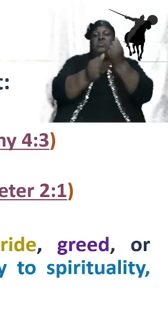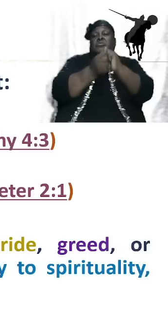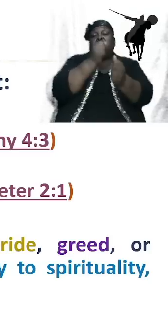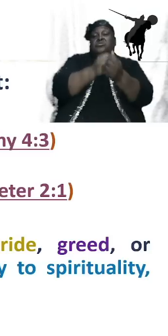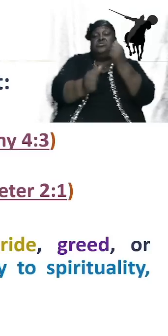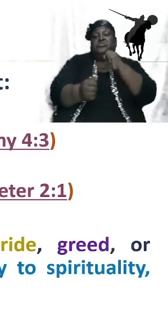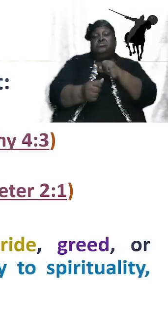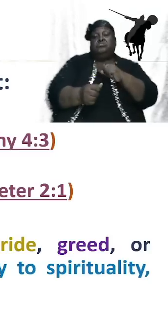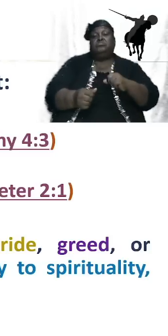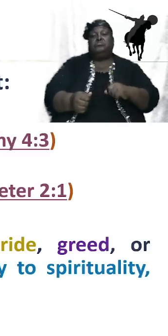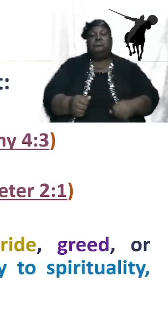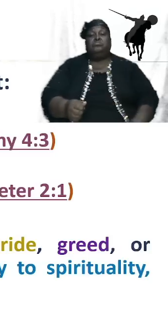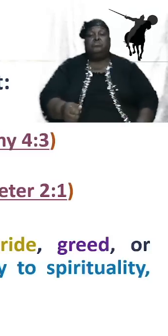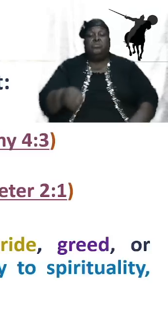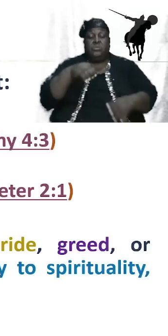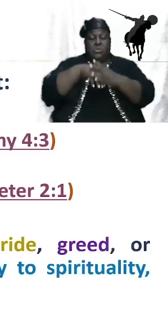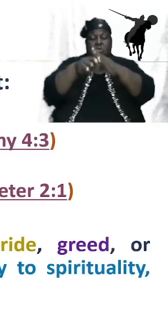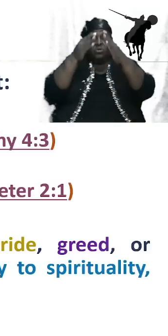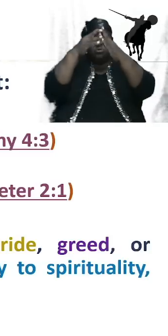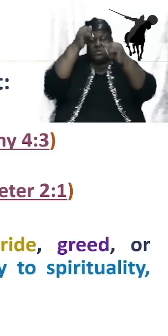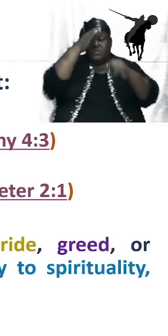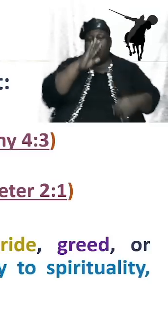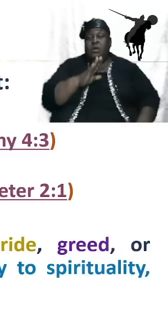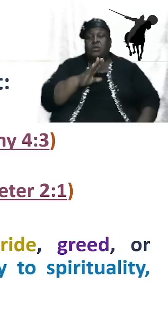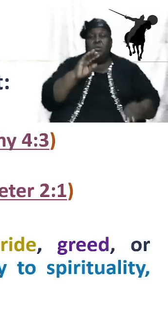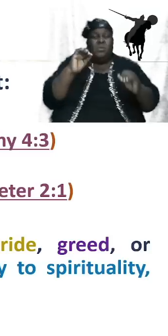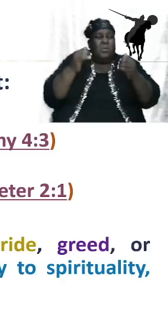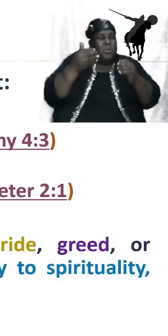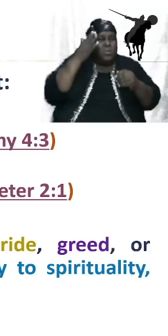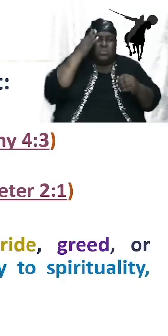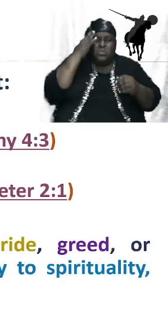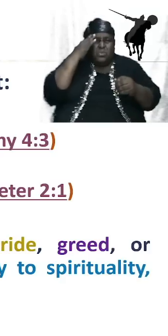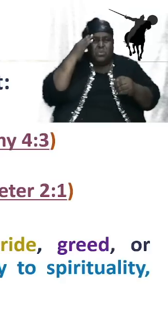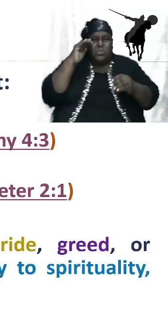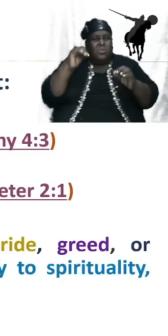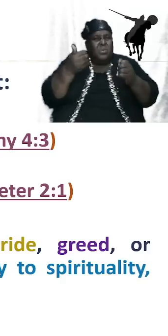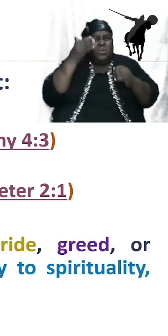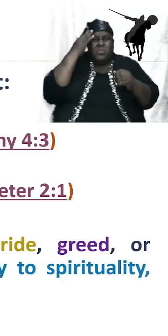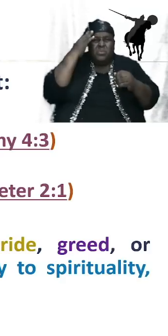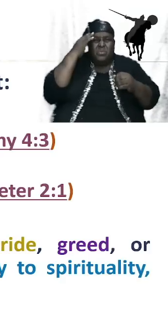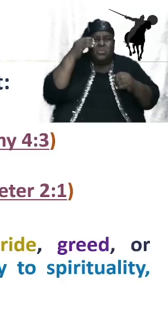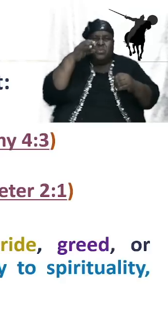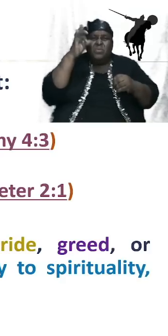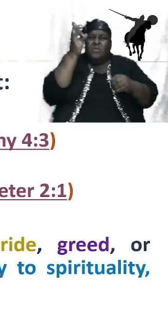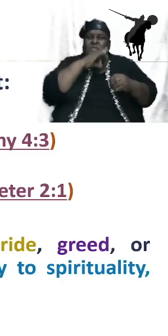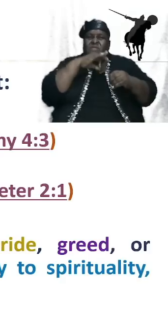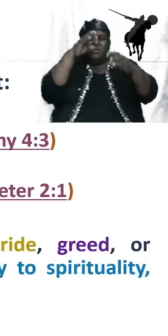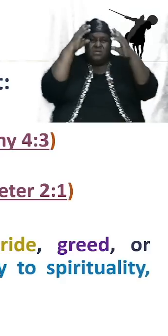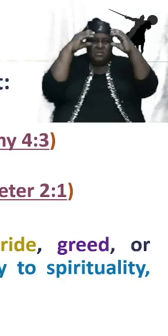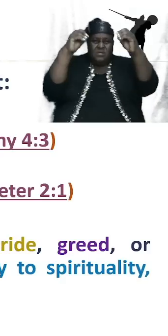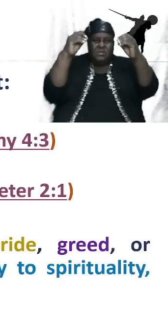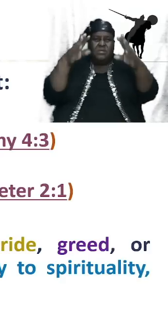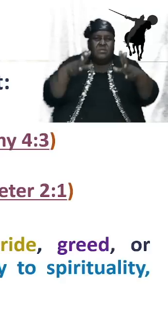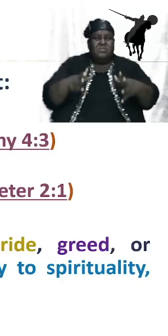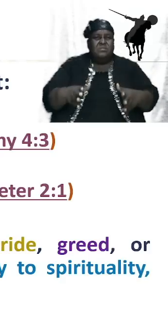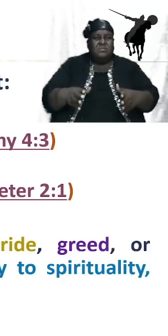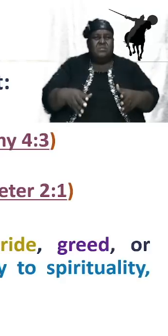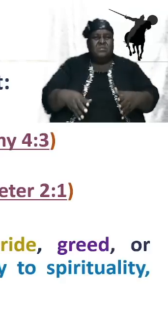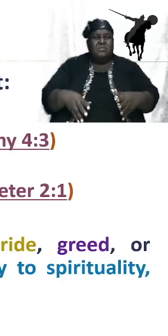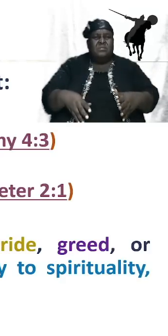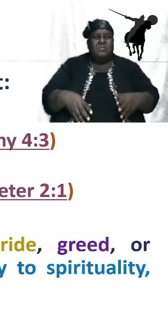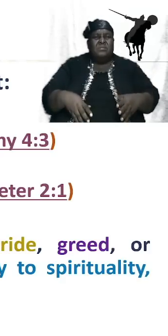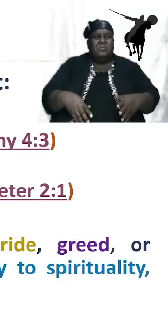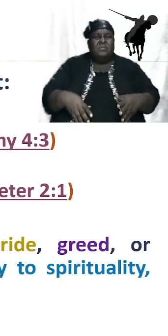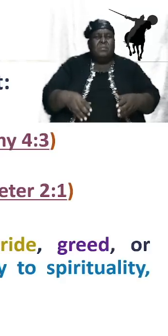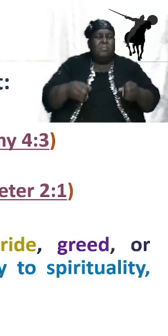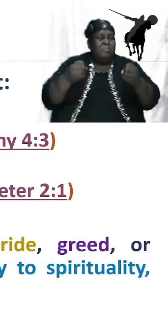God. How do you know false teaching? I can identify it quickly. False teaching